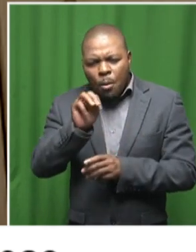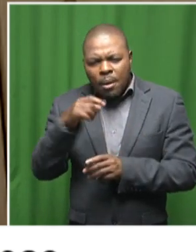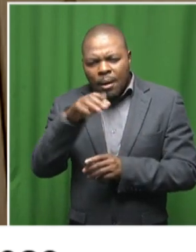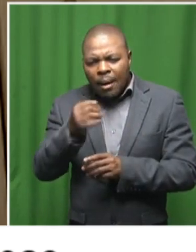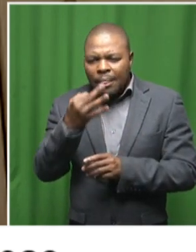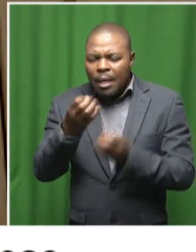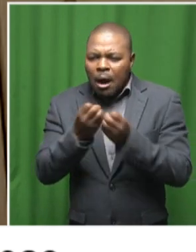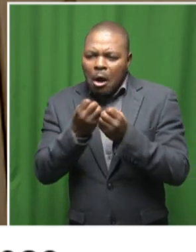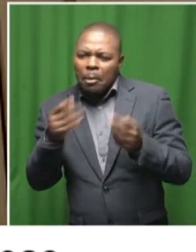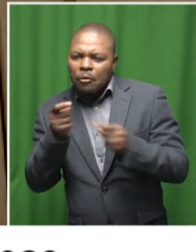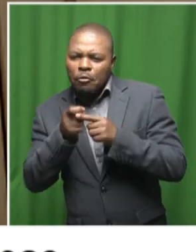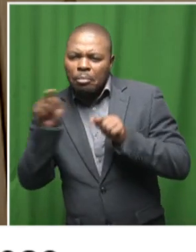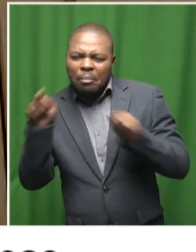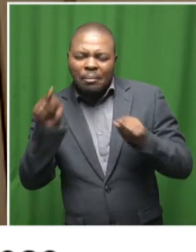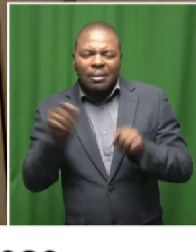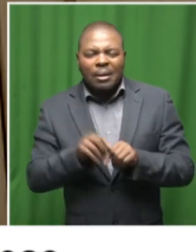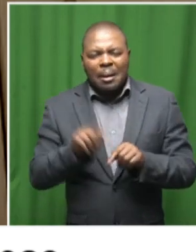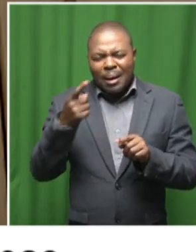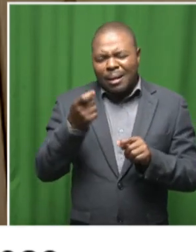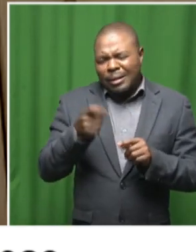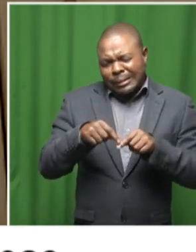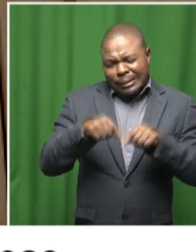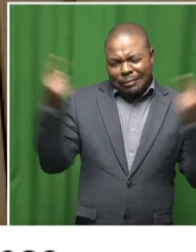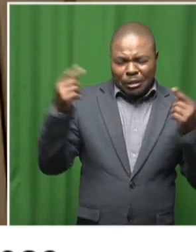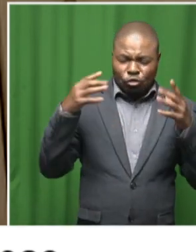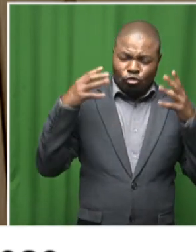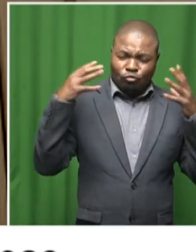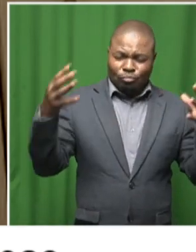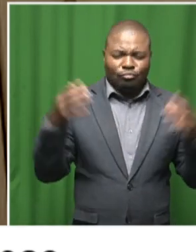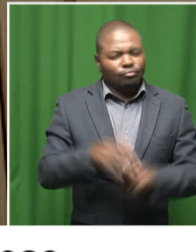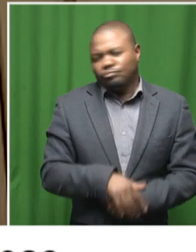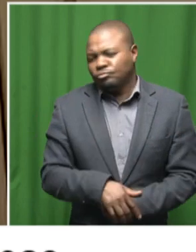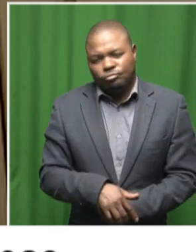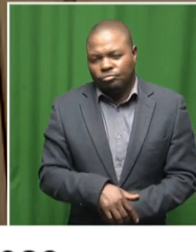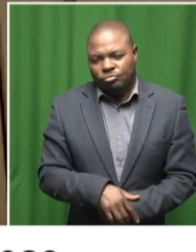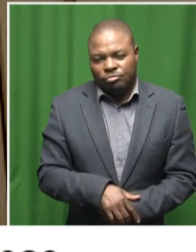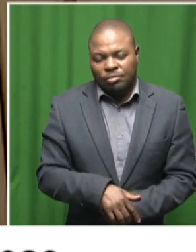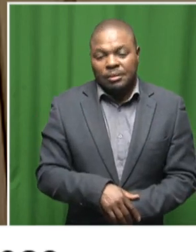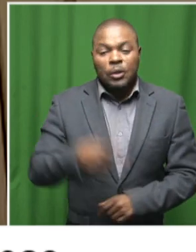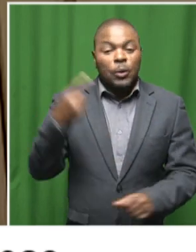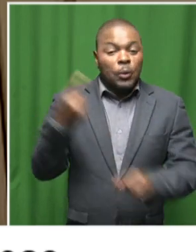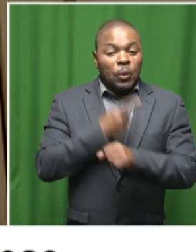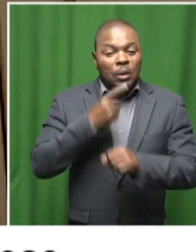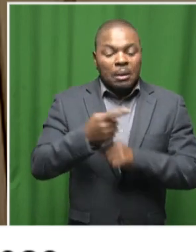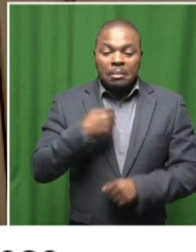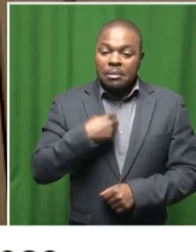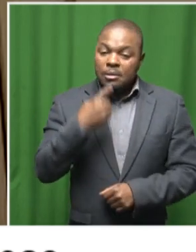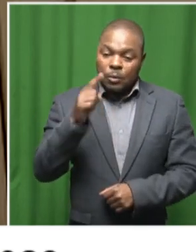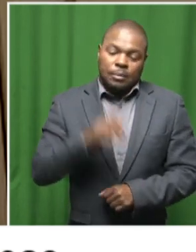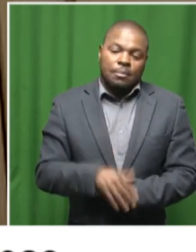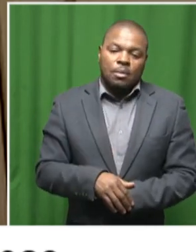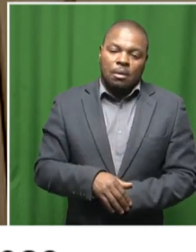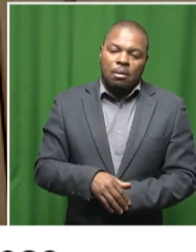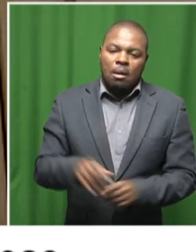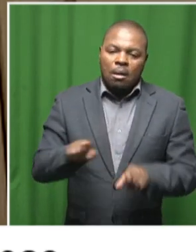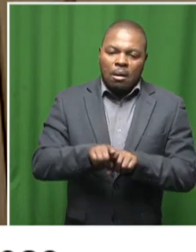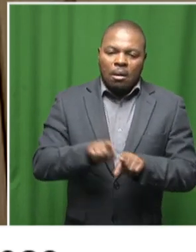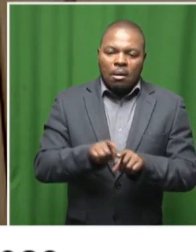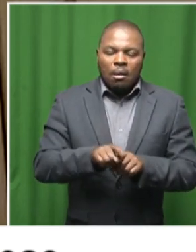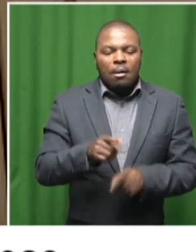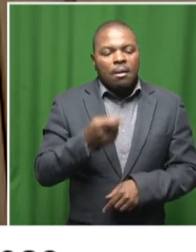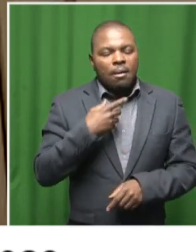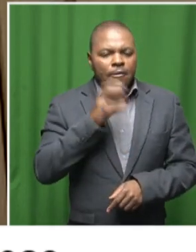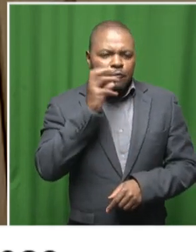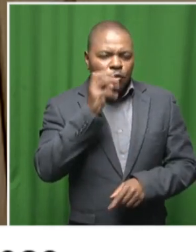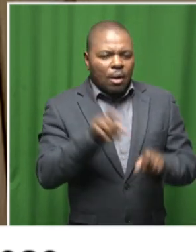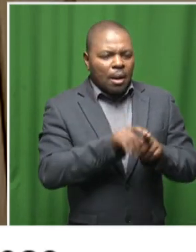get from this, the difference you find that it's not that much. So I always say that in terms of fruits as well, we've got berries.